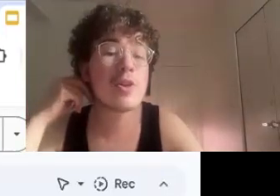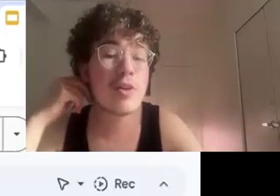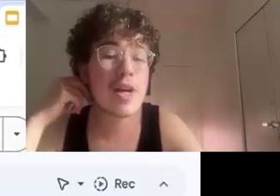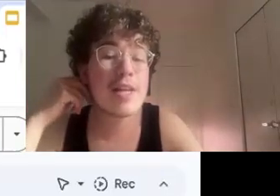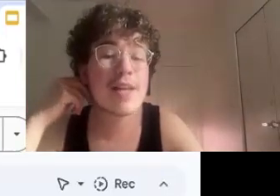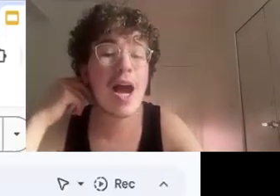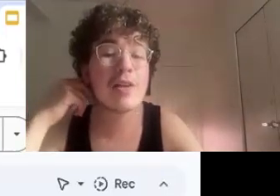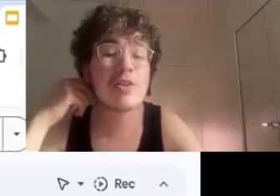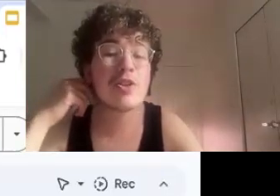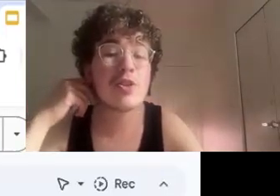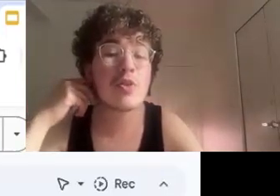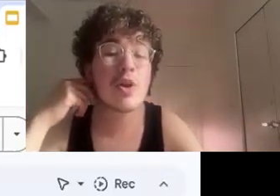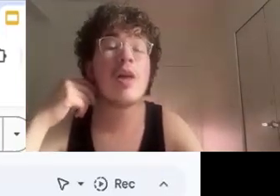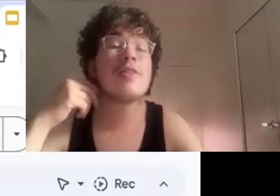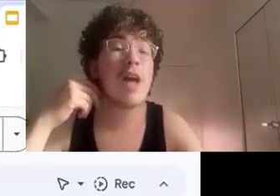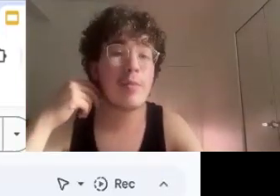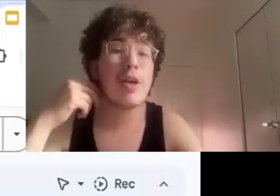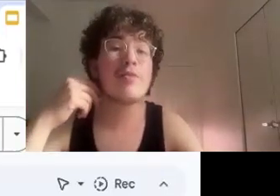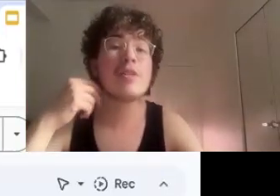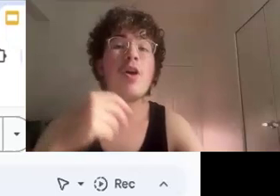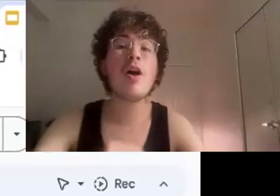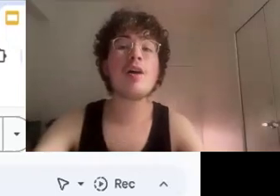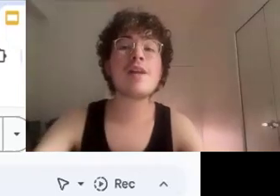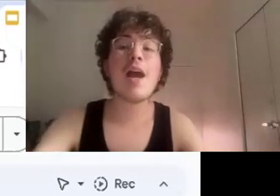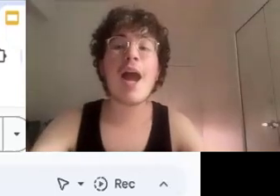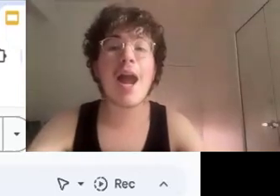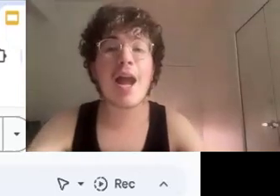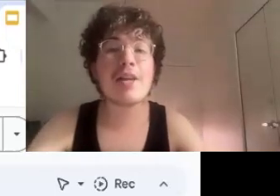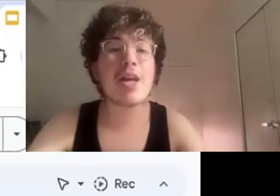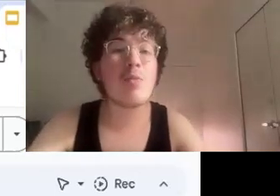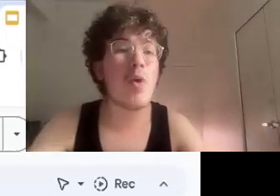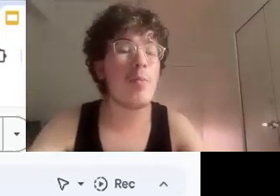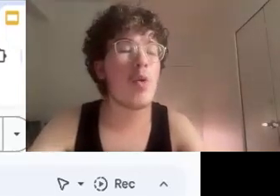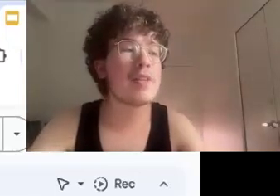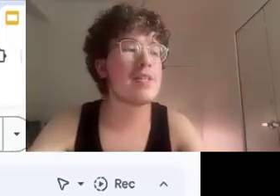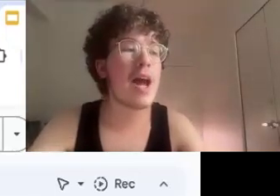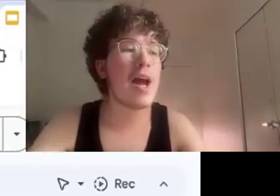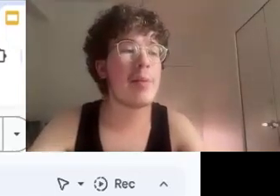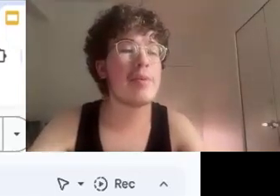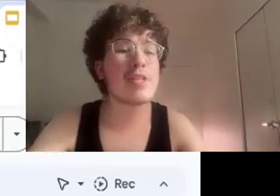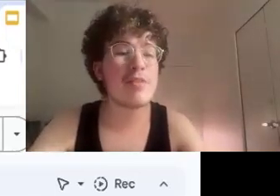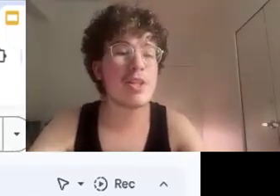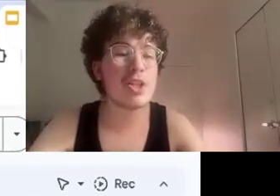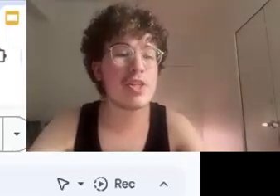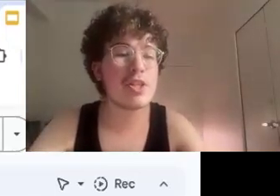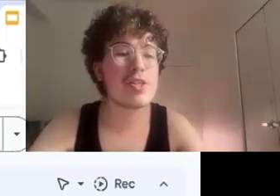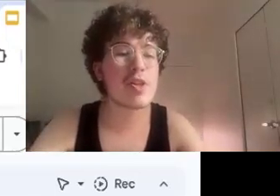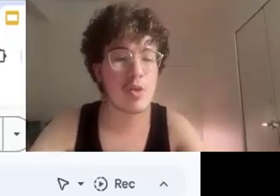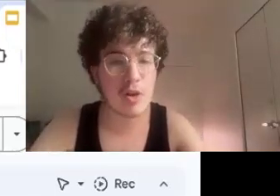research project that I've been working on this summer entitled Curative Punishment, California's